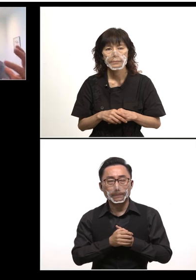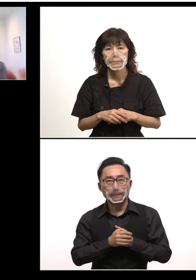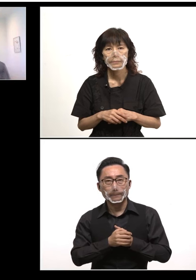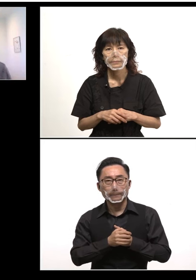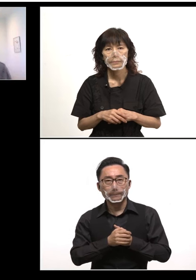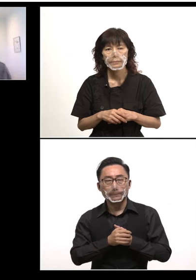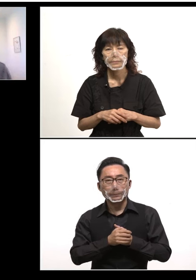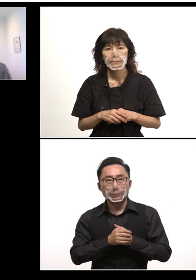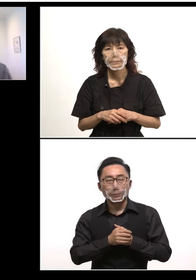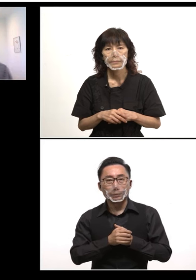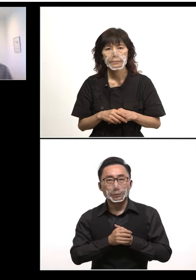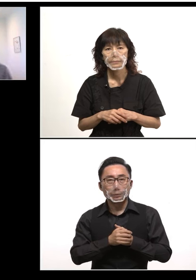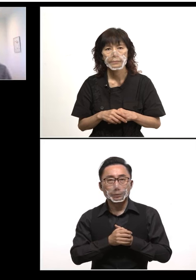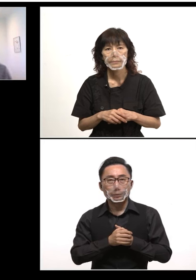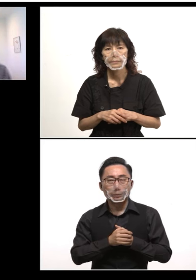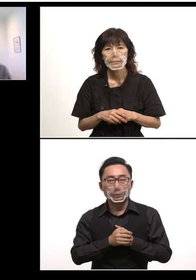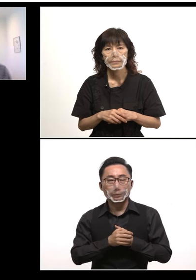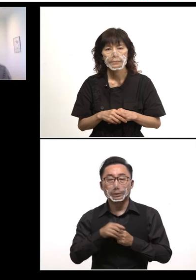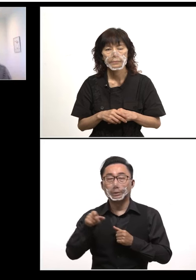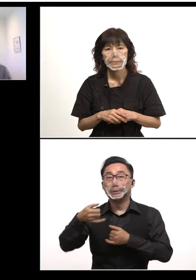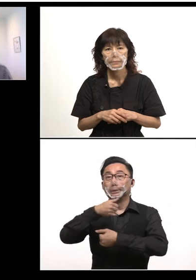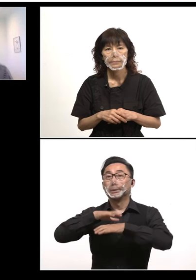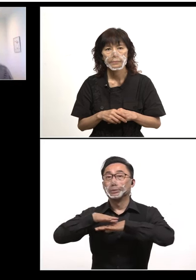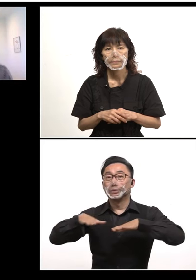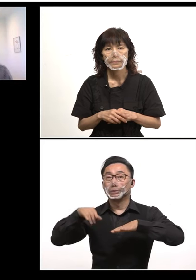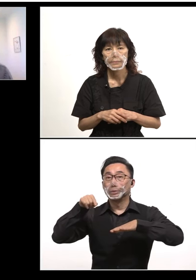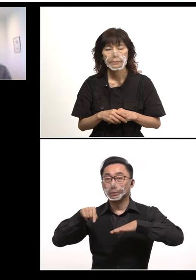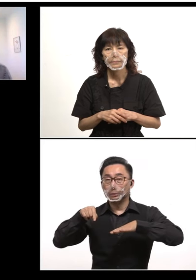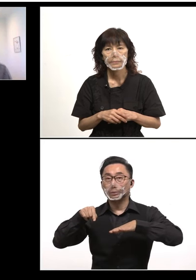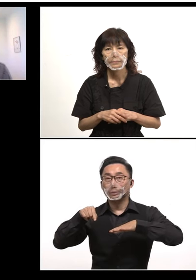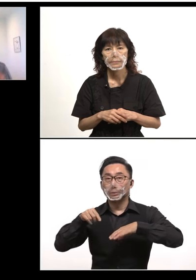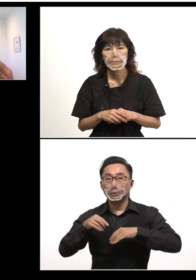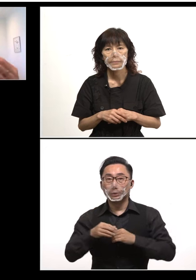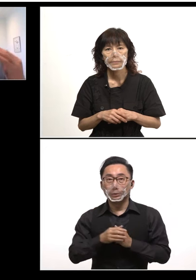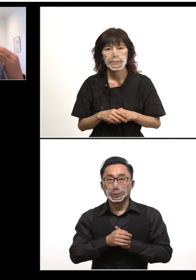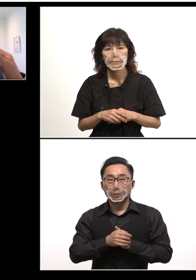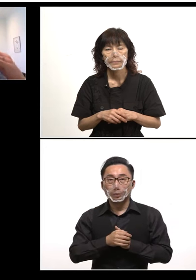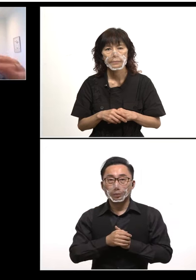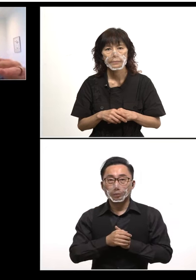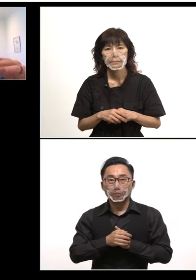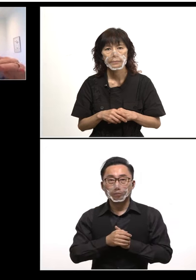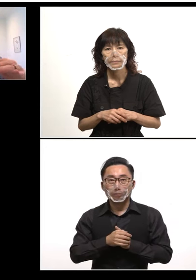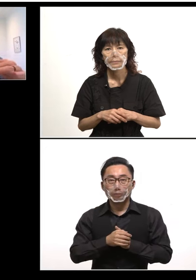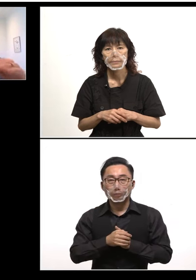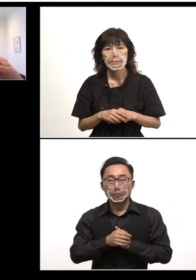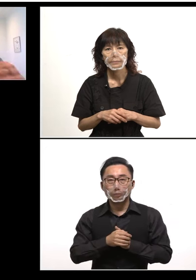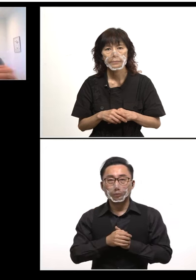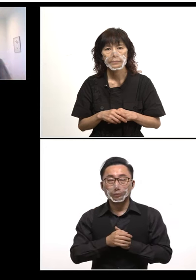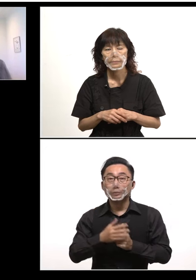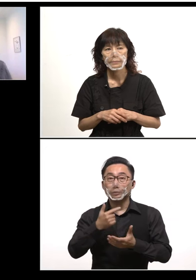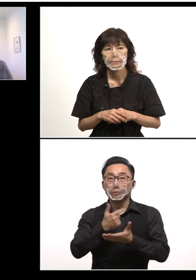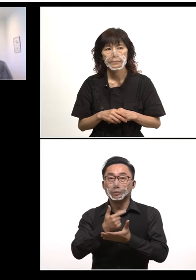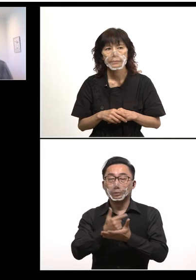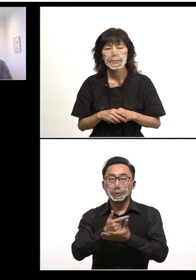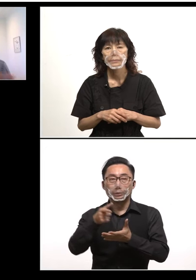shakes and vibrates. And the sound designer and composer, Sam Halmarek, built this bass element